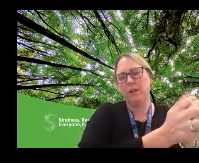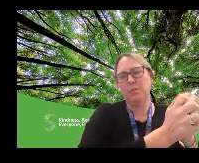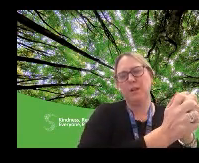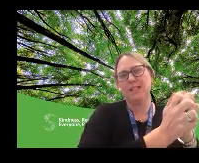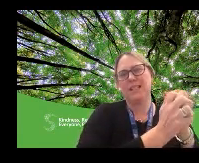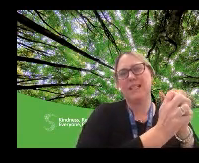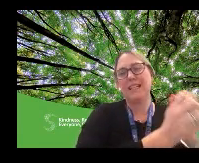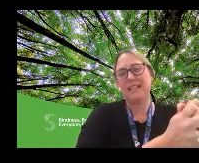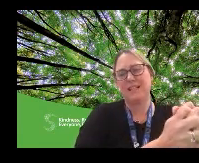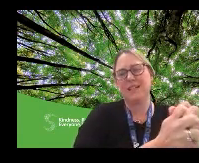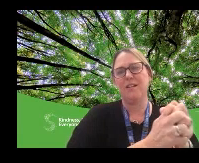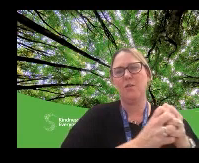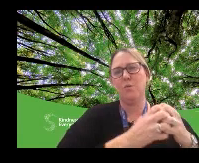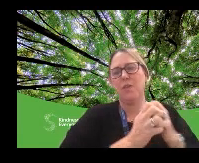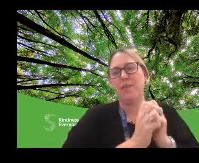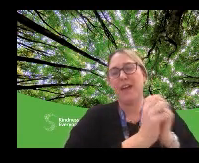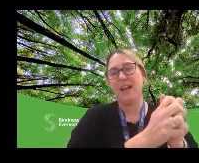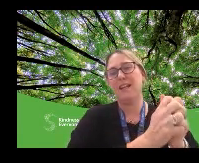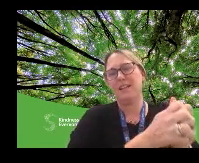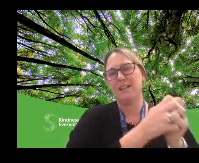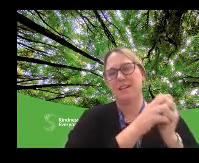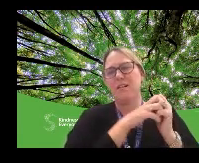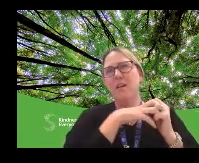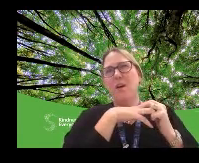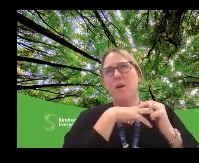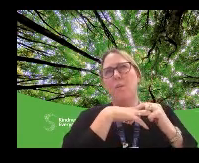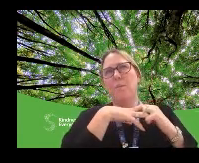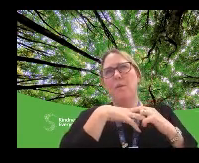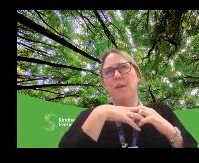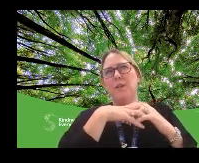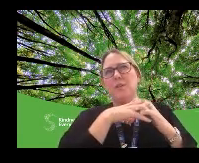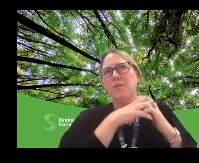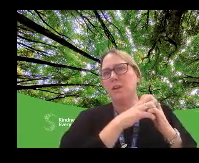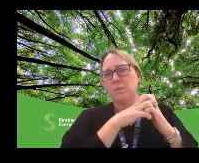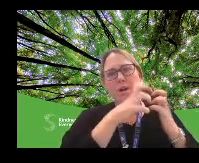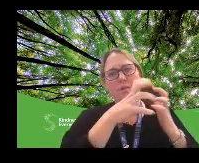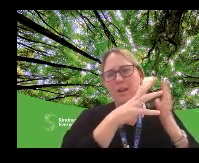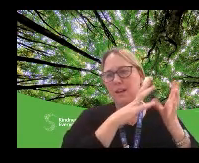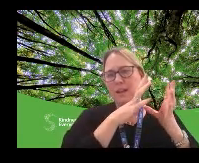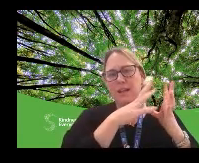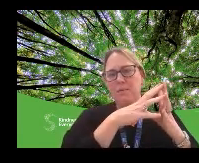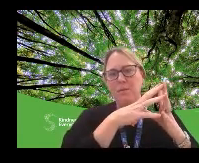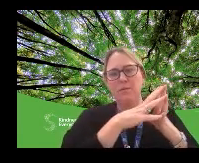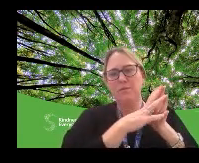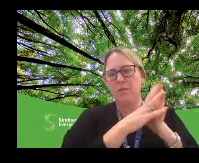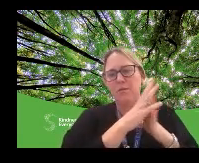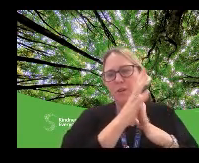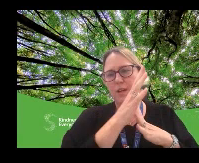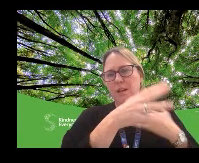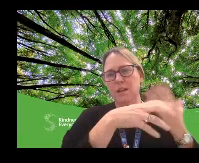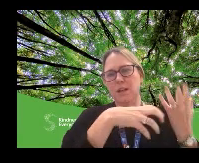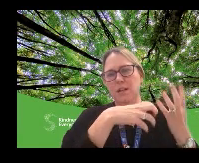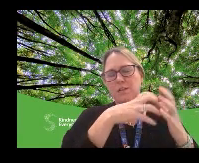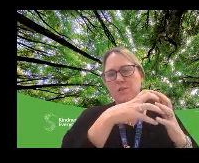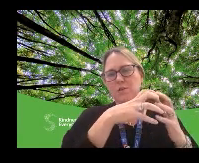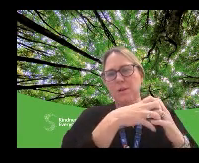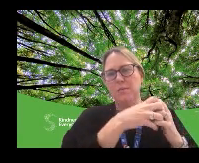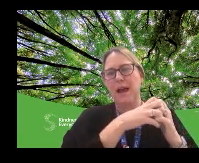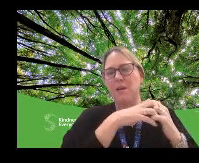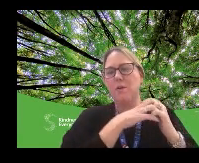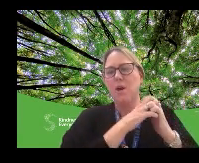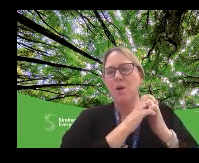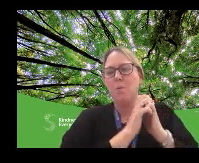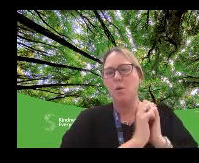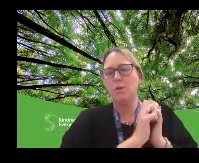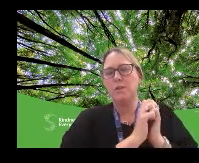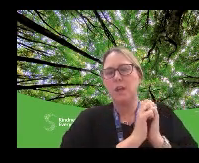know what the young person's needs are or what their needs are, because you guys are perfectly capable of looking at, you know, sort of